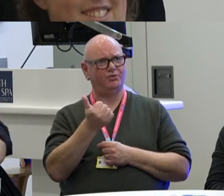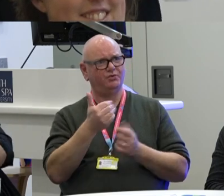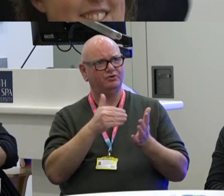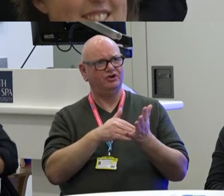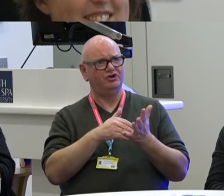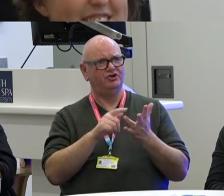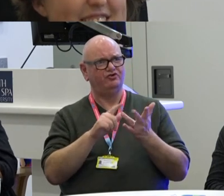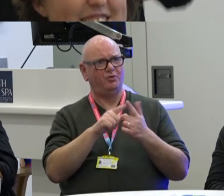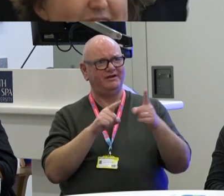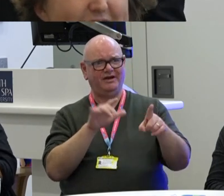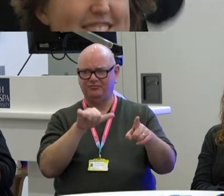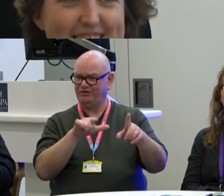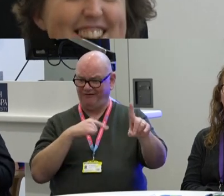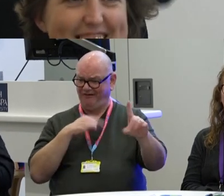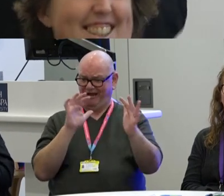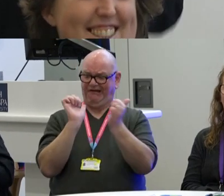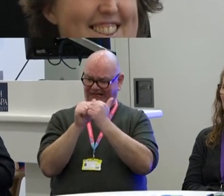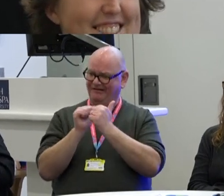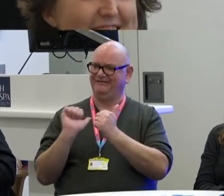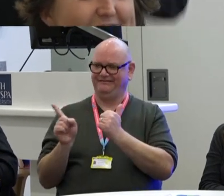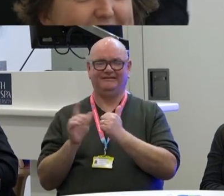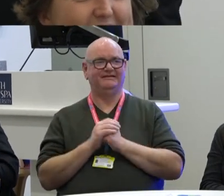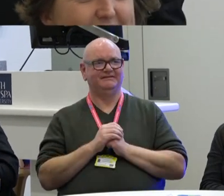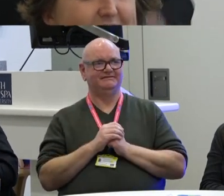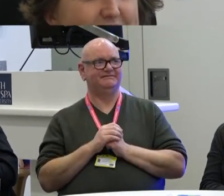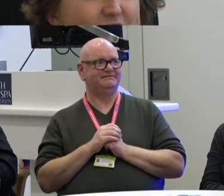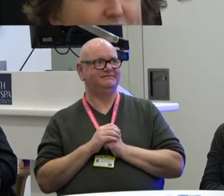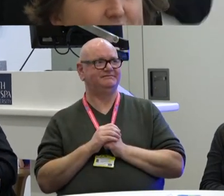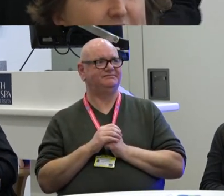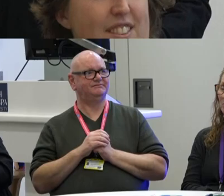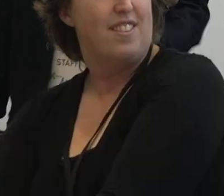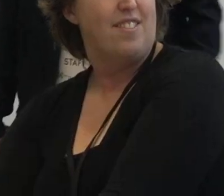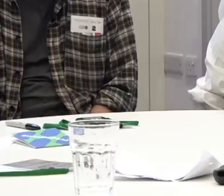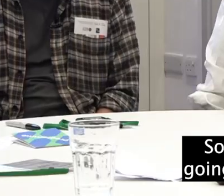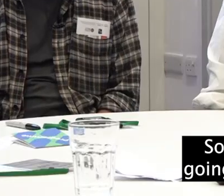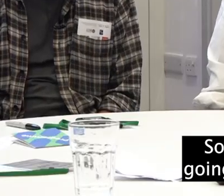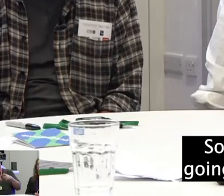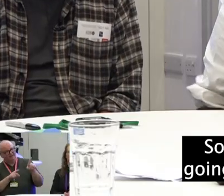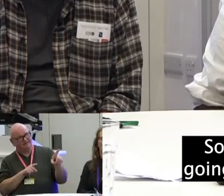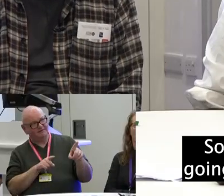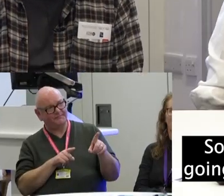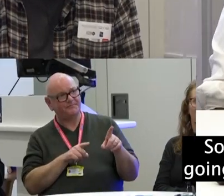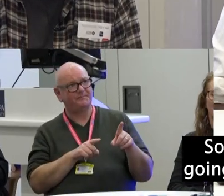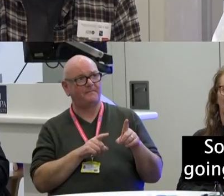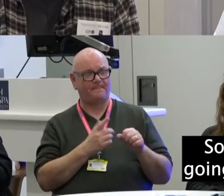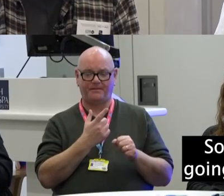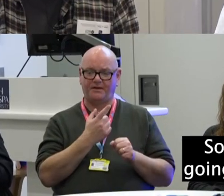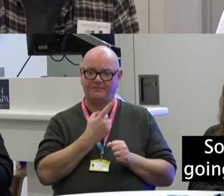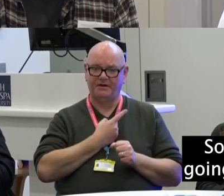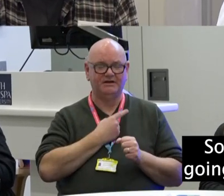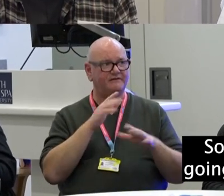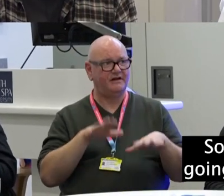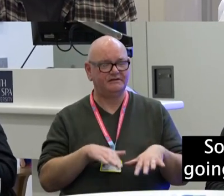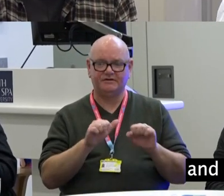just nodding? Just there's a percolation happening here. Elizabeth? So I'm at the beginning of going on